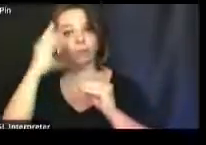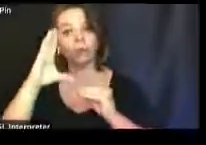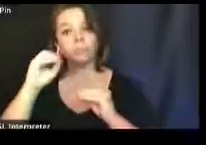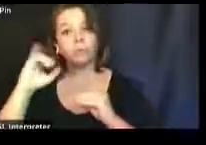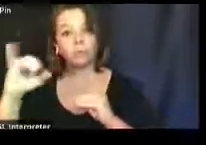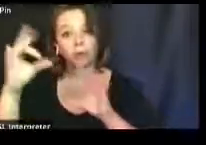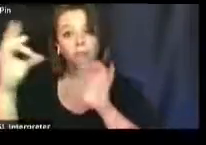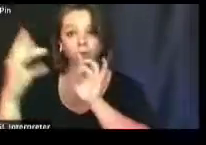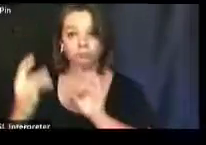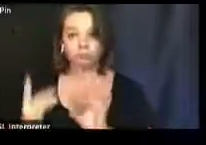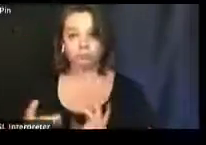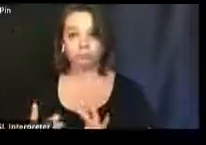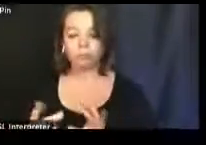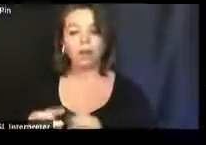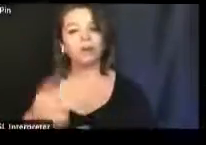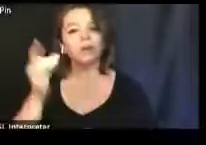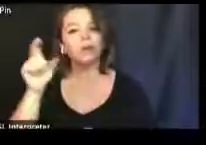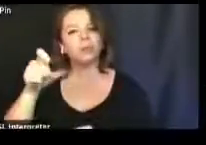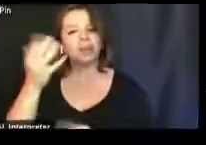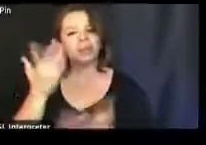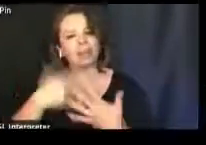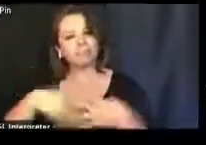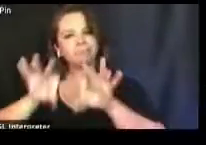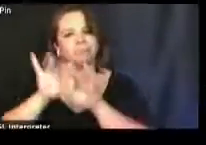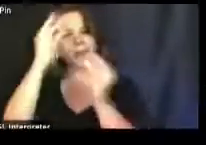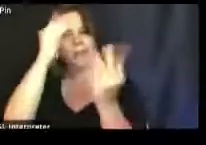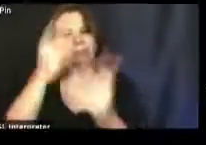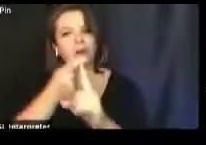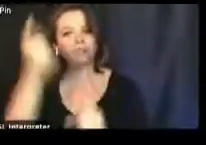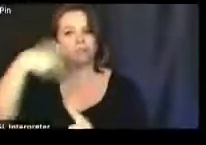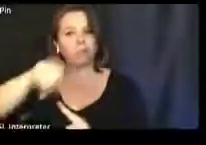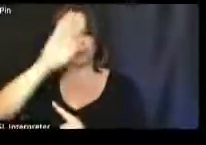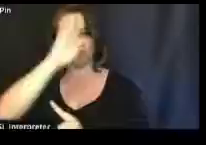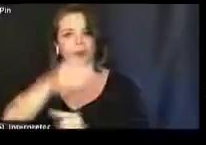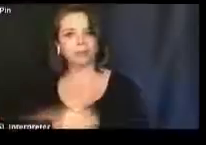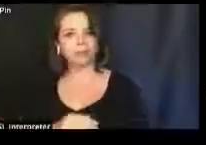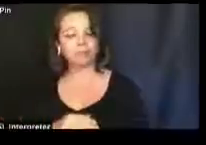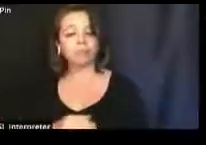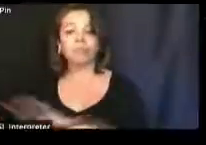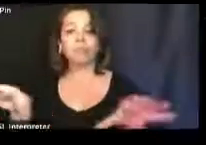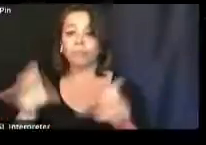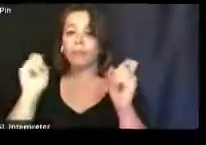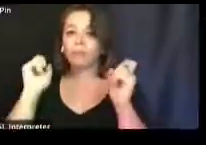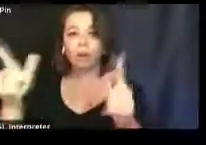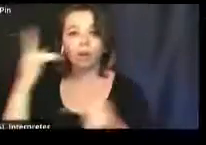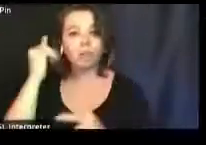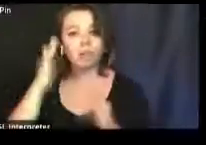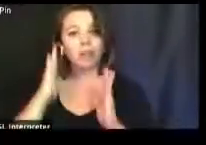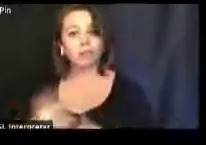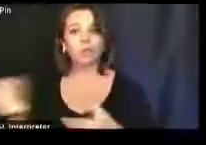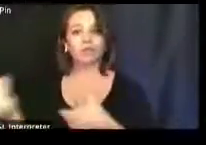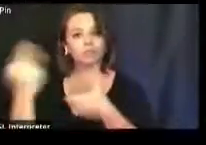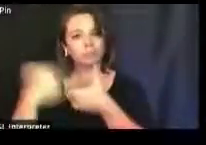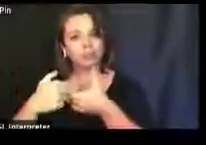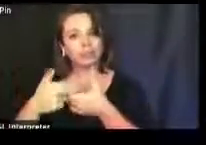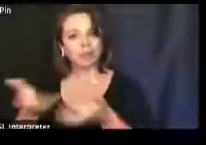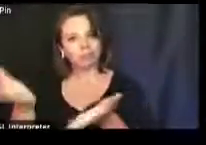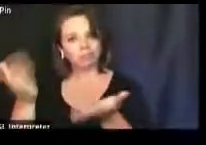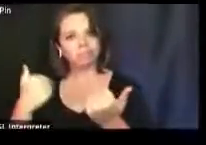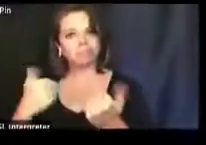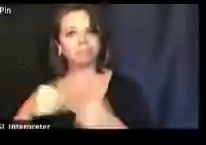valuable information from you directly. We encourage all Californians to participate in this